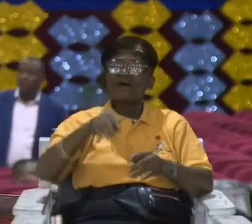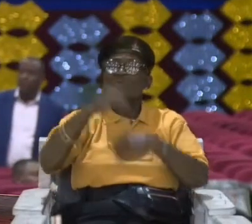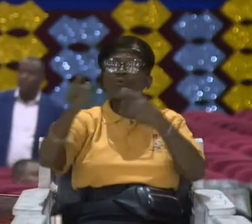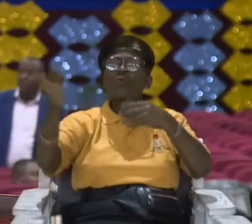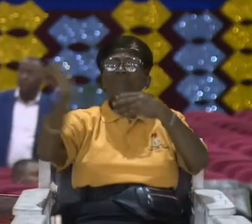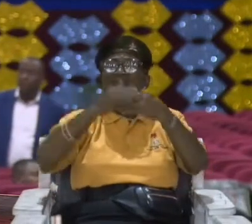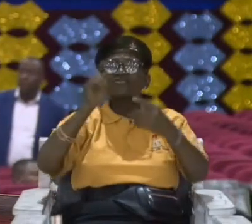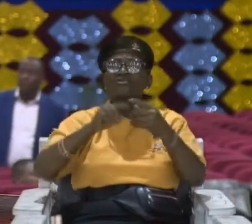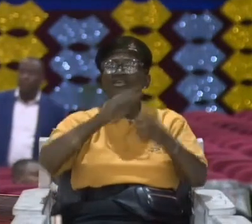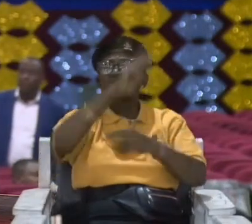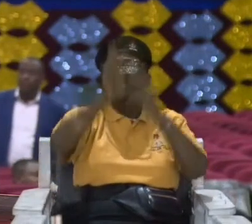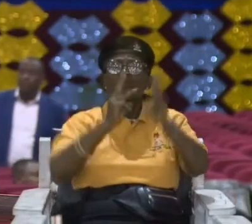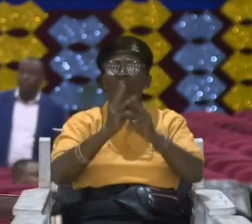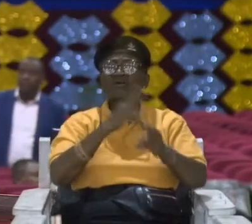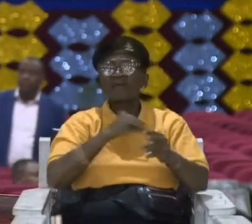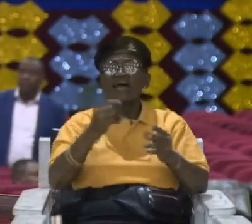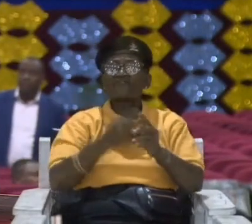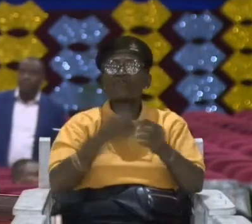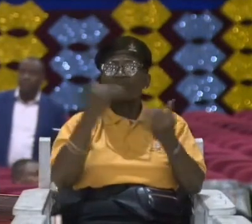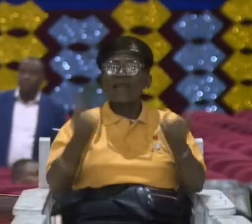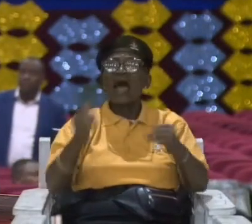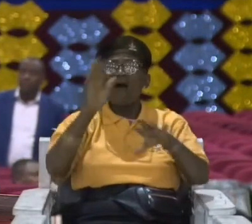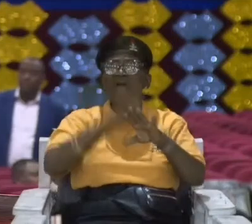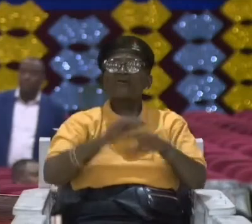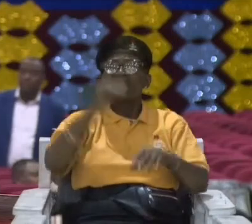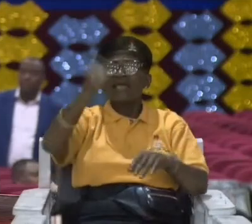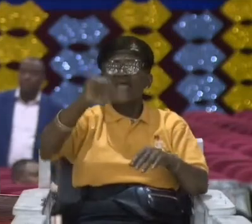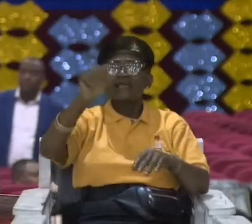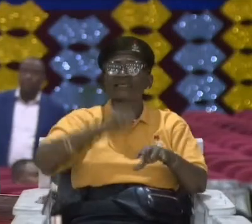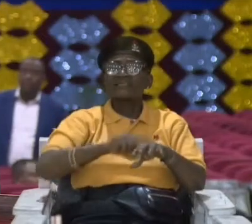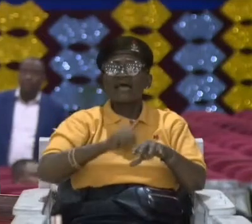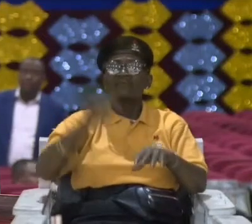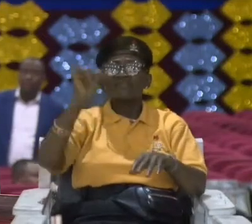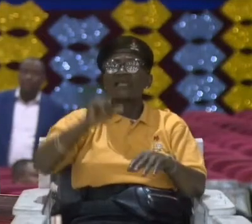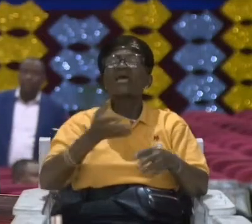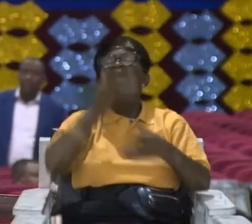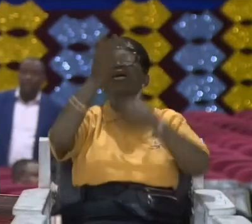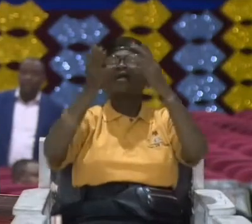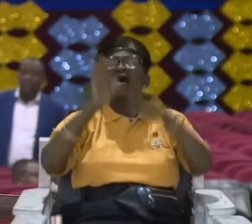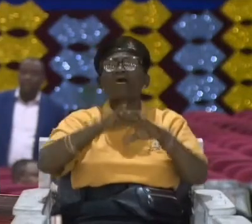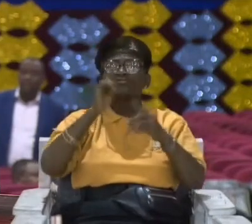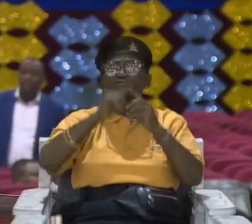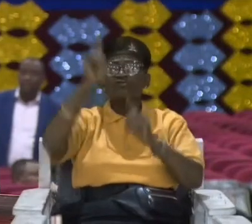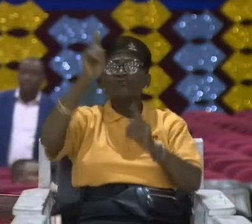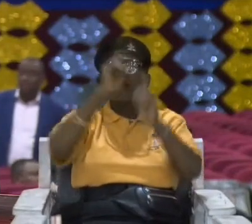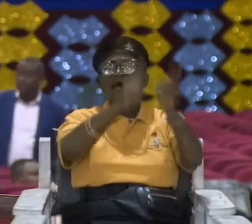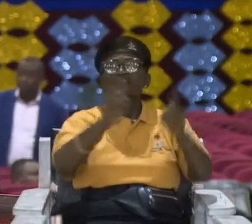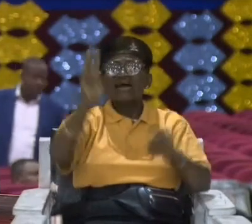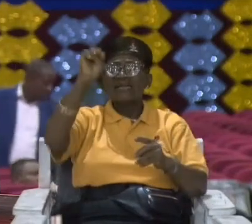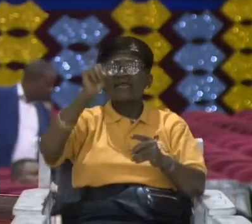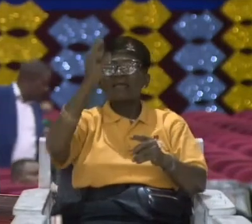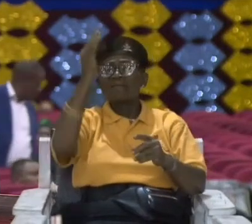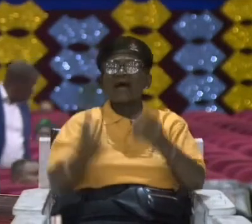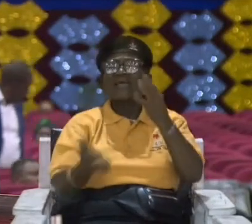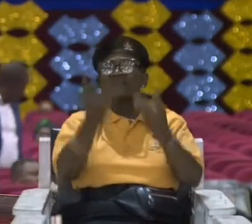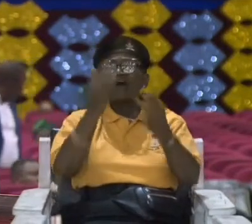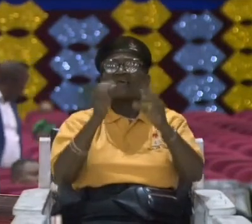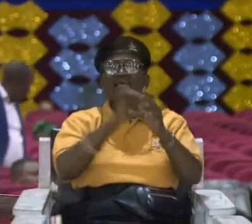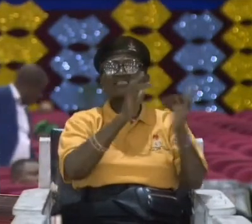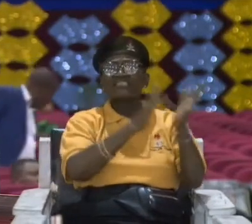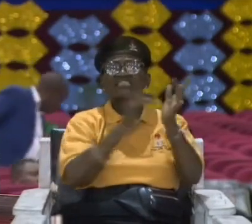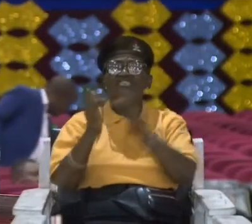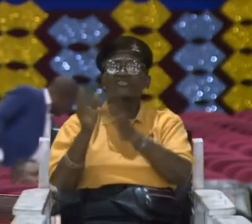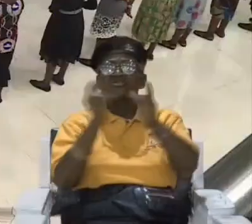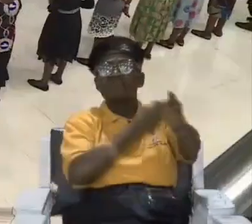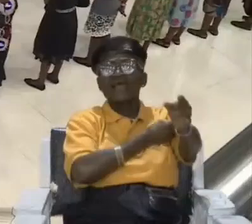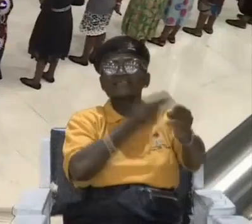And from now on, anytime they cry unto you, answer them by fire. In Jesus' mighty name,